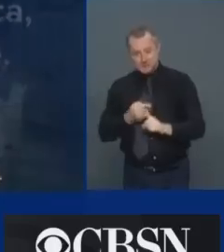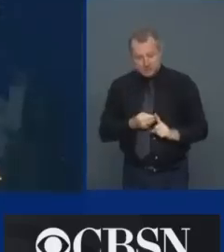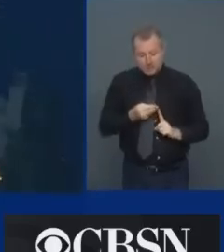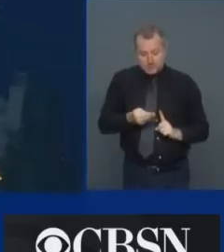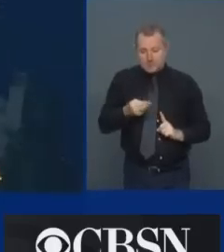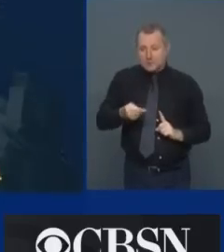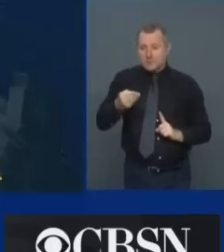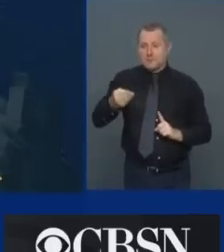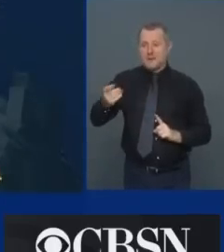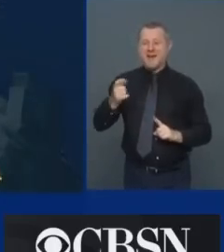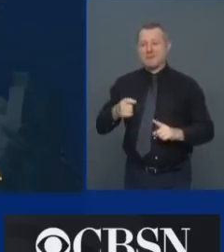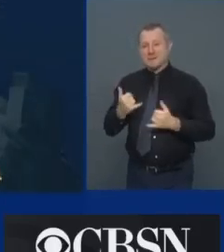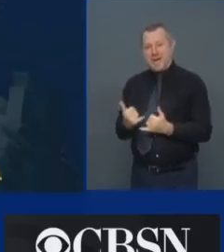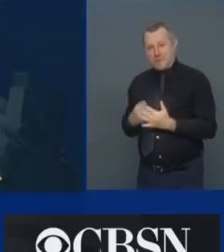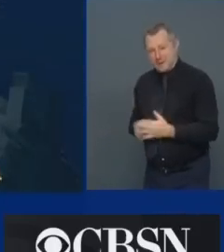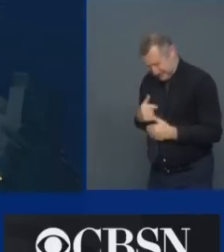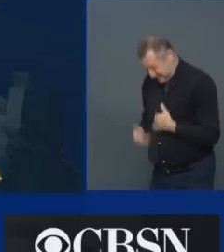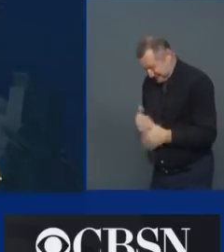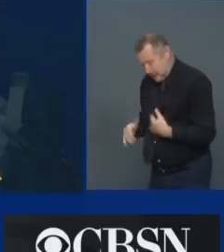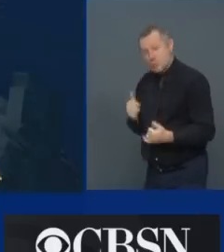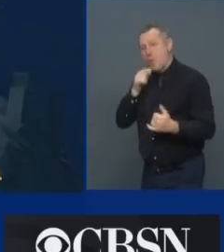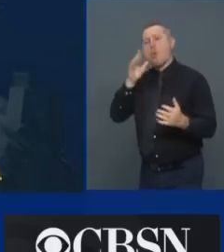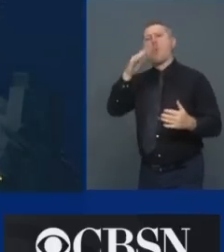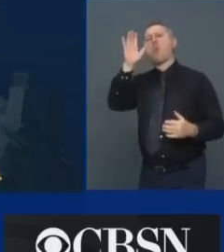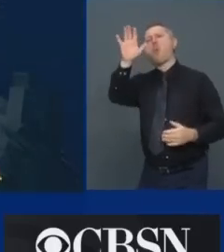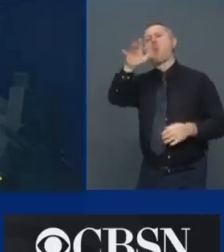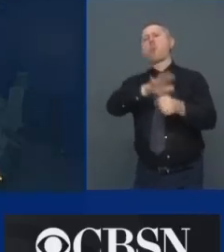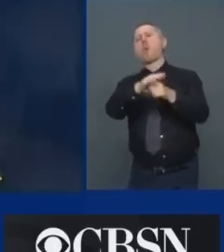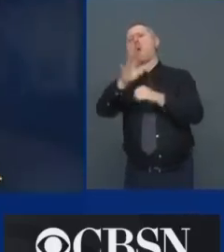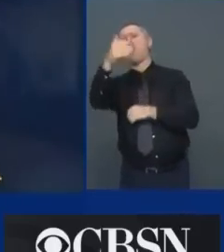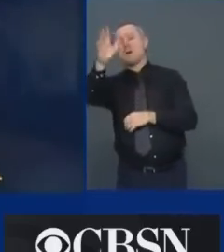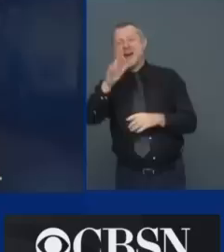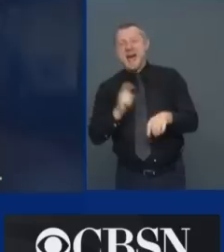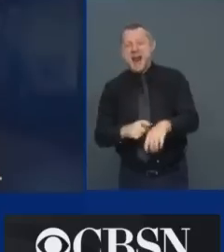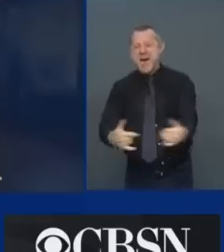now anyway. And now is the time to do it.